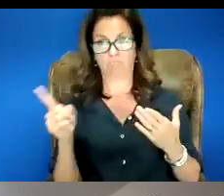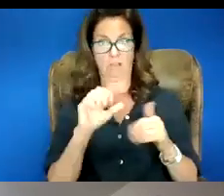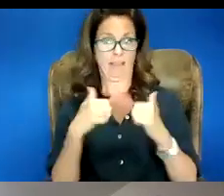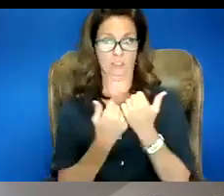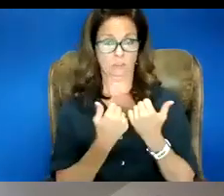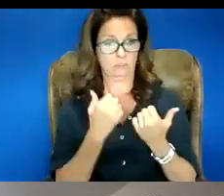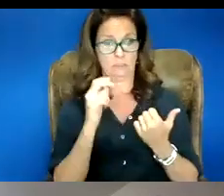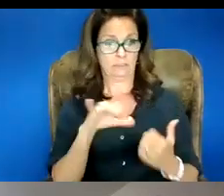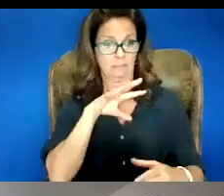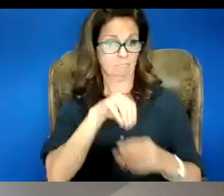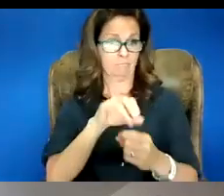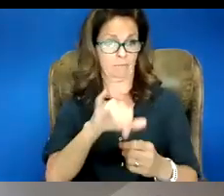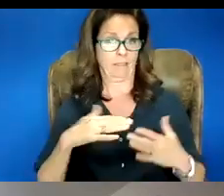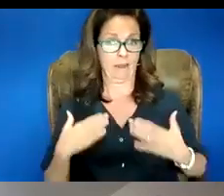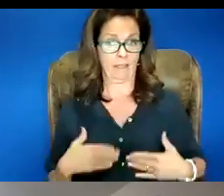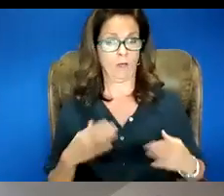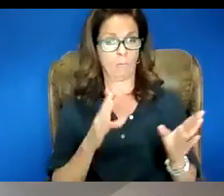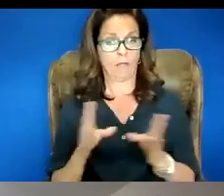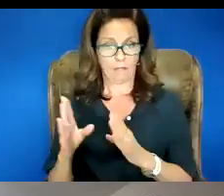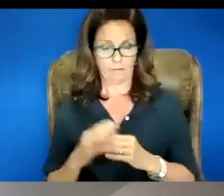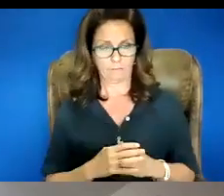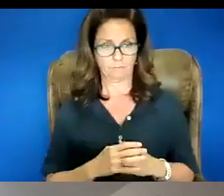plan, and